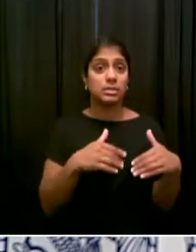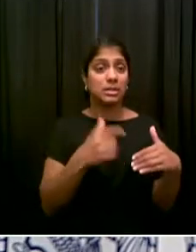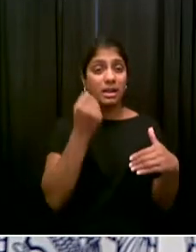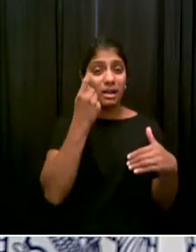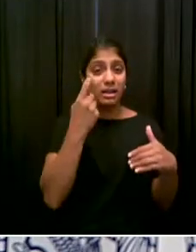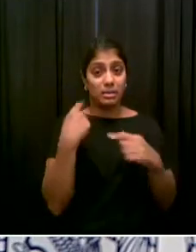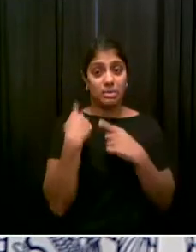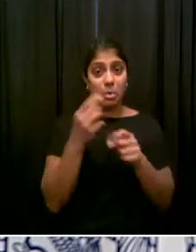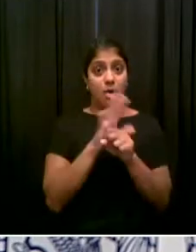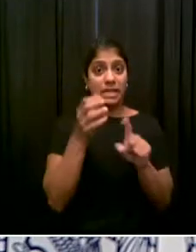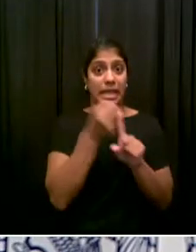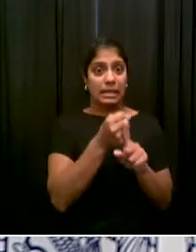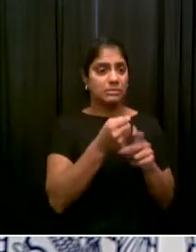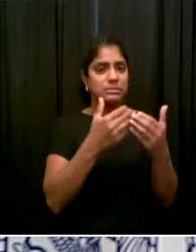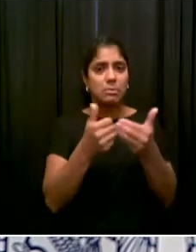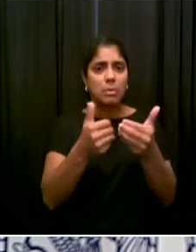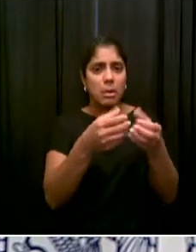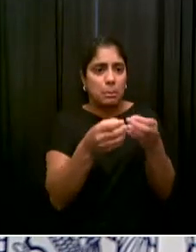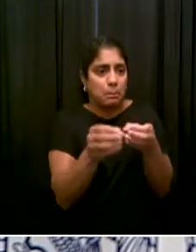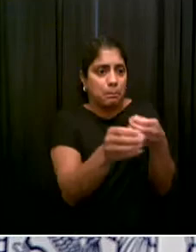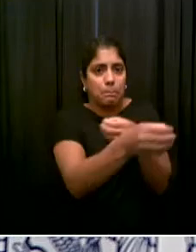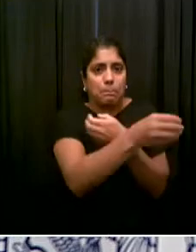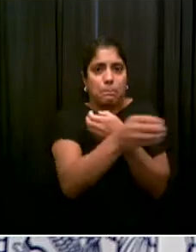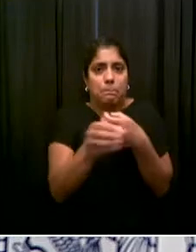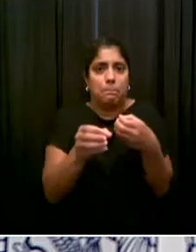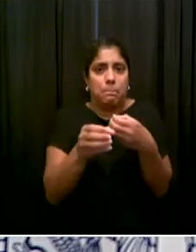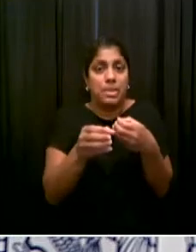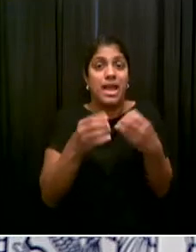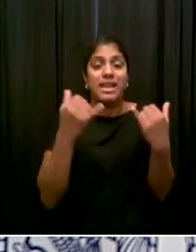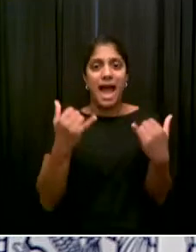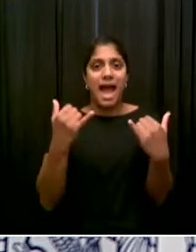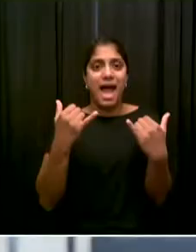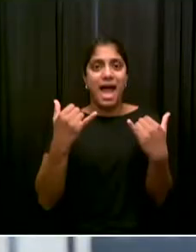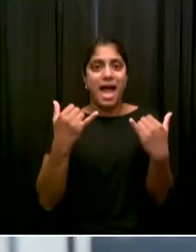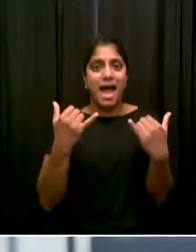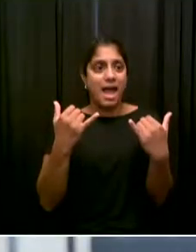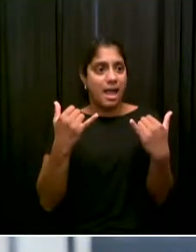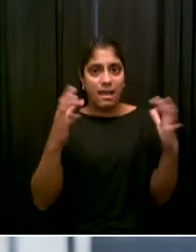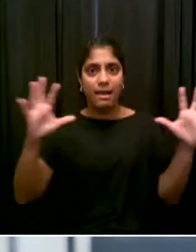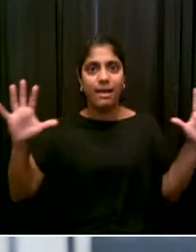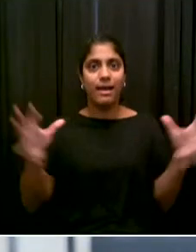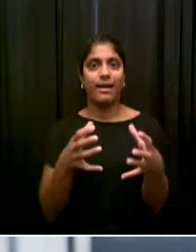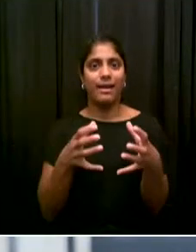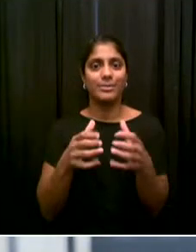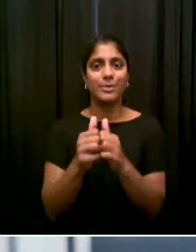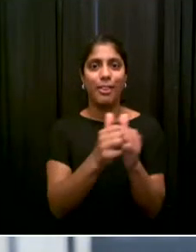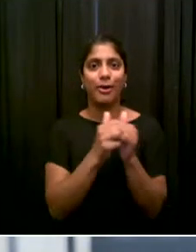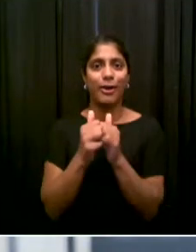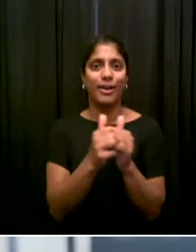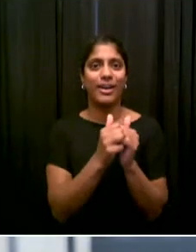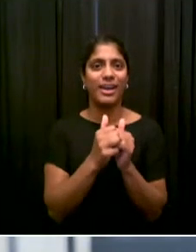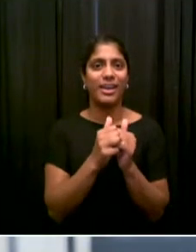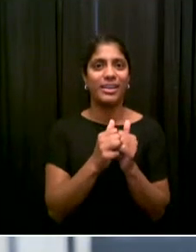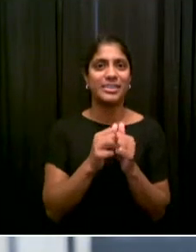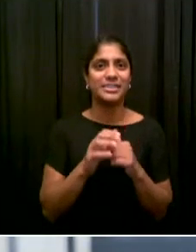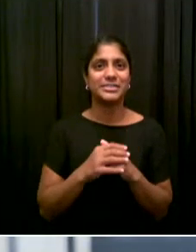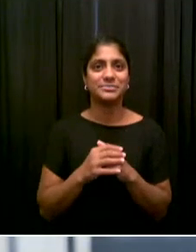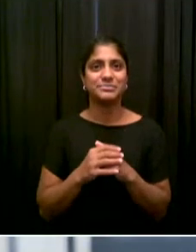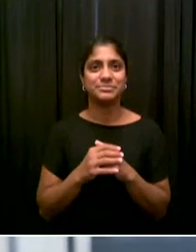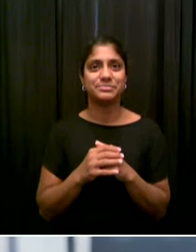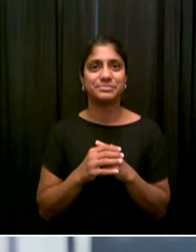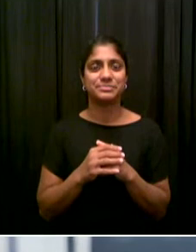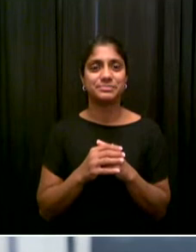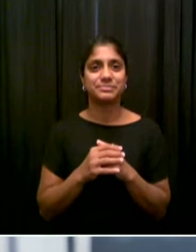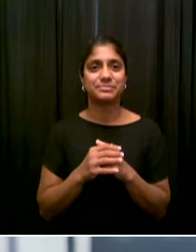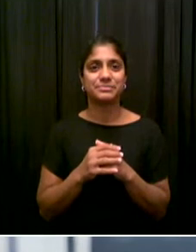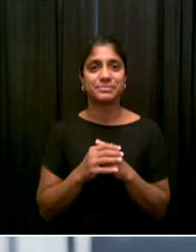communities. No one has done that more for years and years for this city more than Rabbi Michael Miller. This